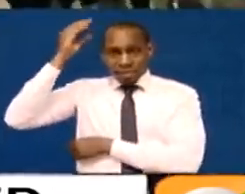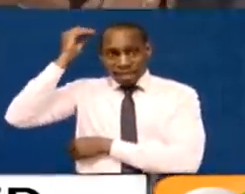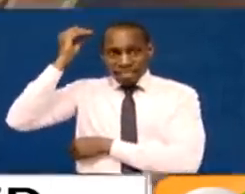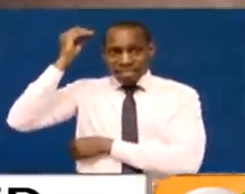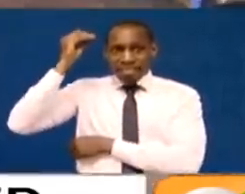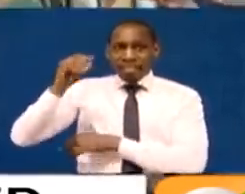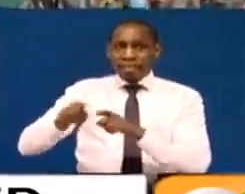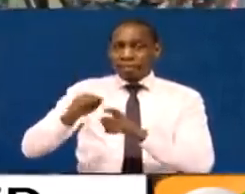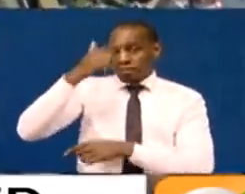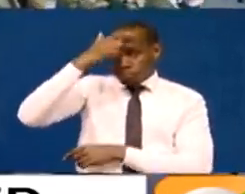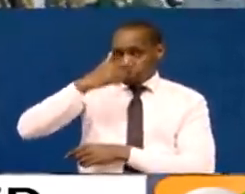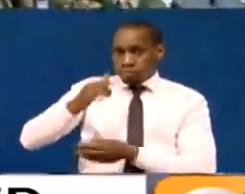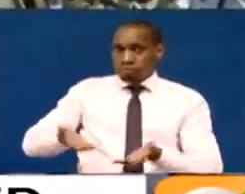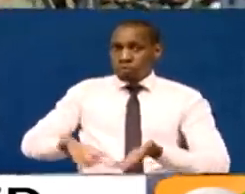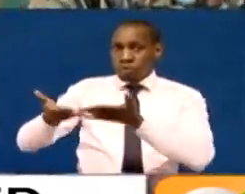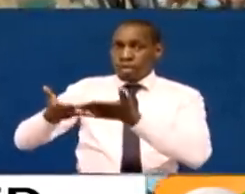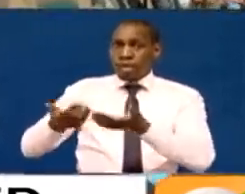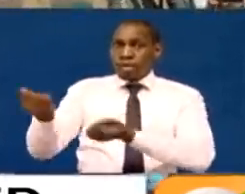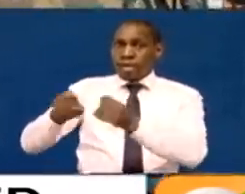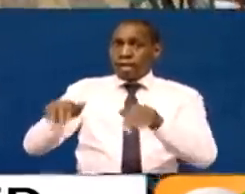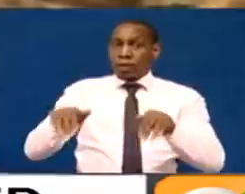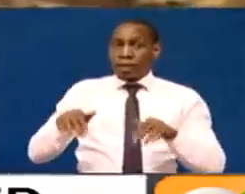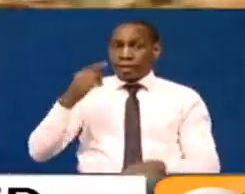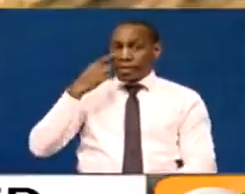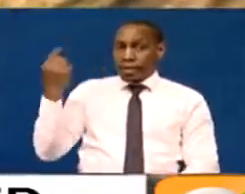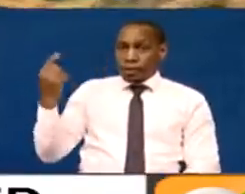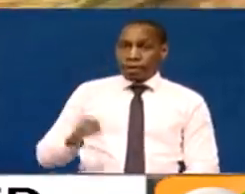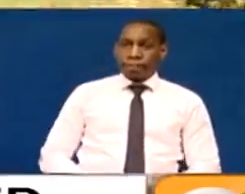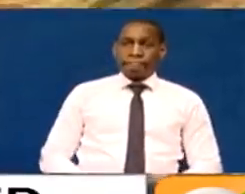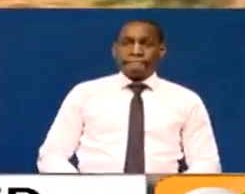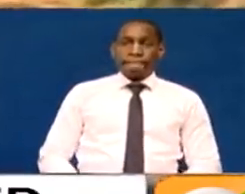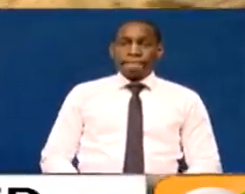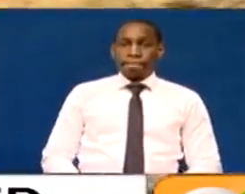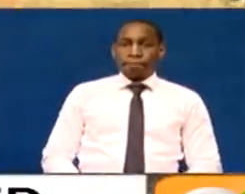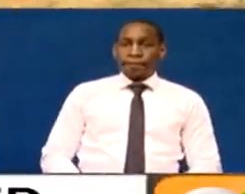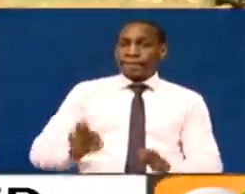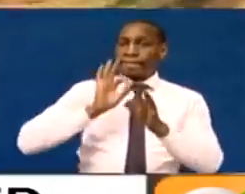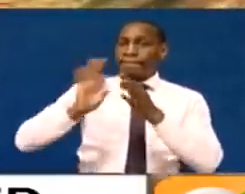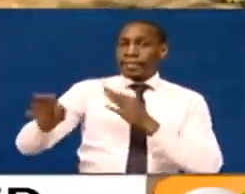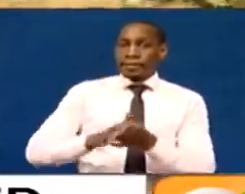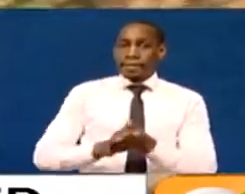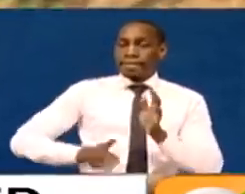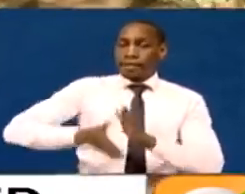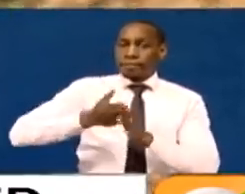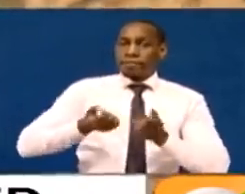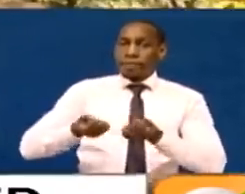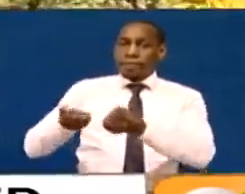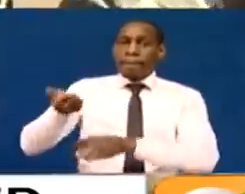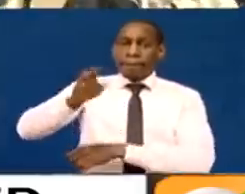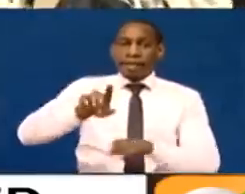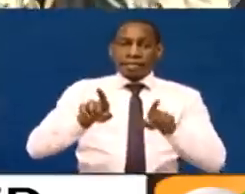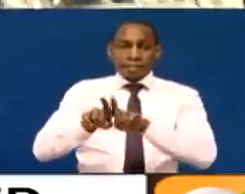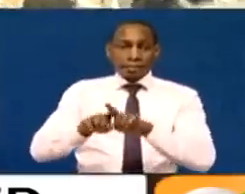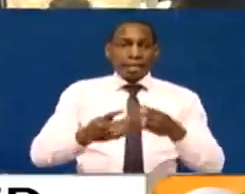in blindfold, was thrown into the standby vehicle. With speed, they were then driven back to the